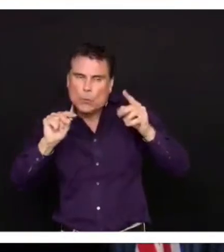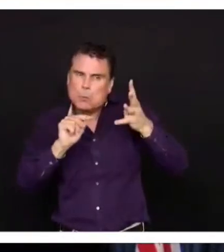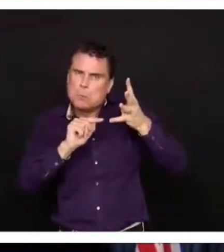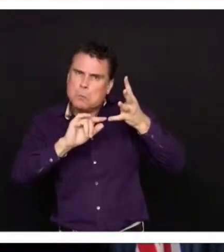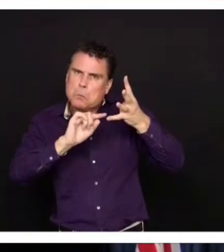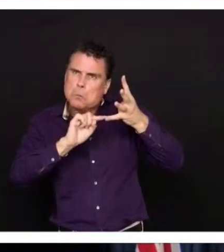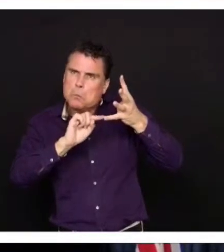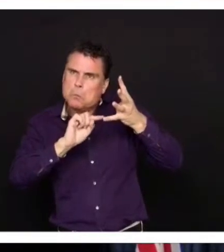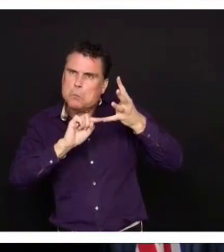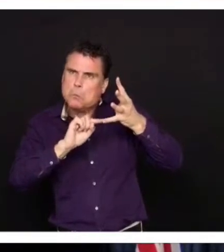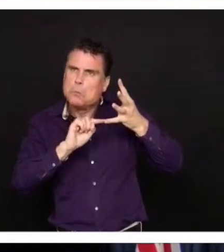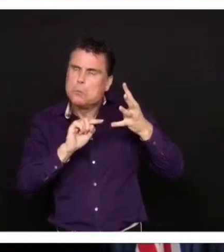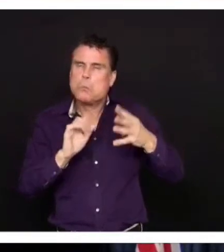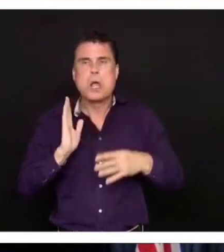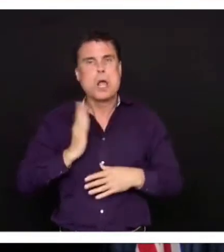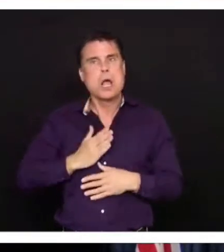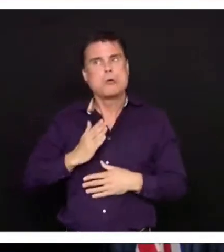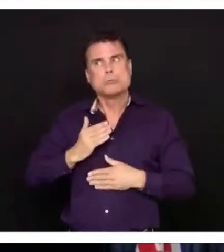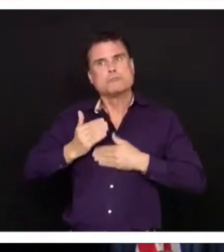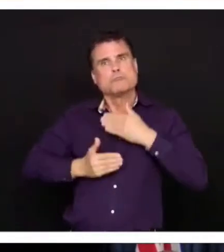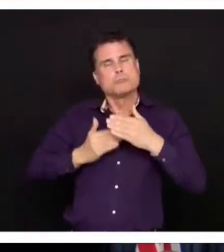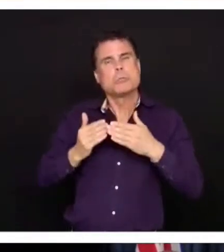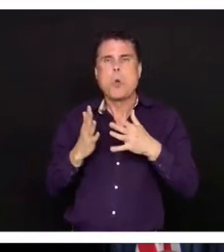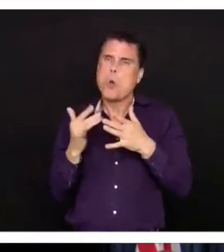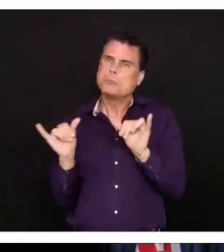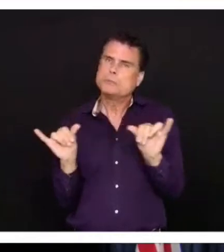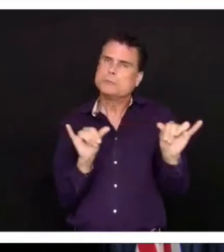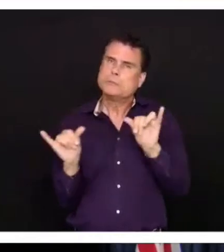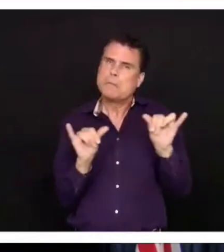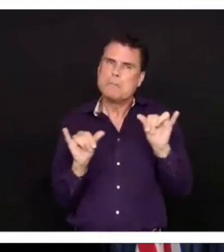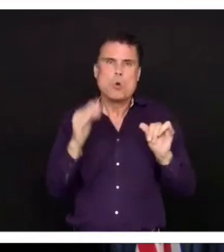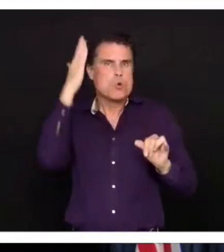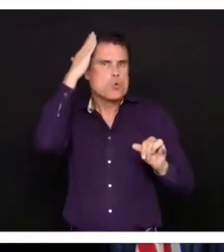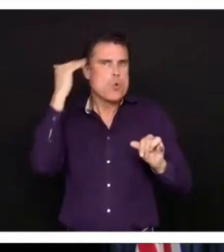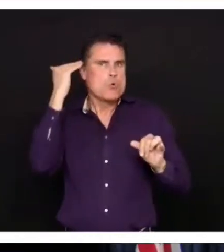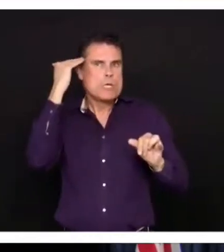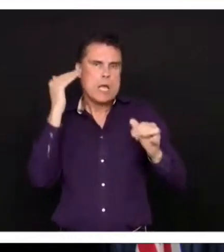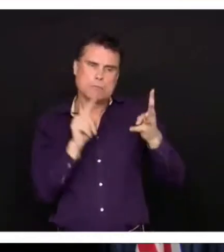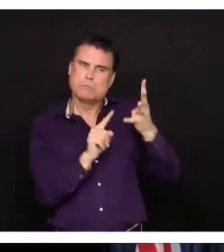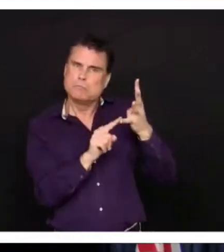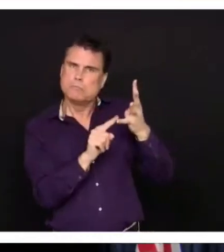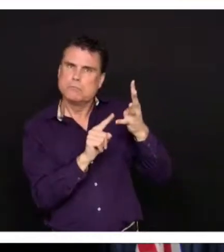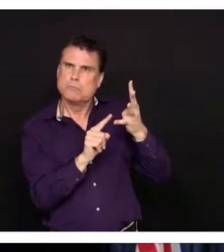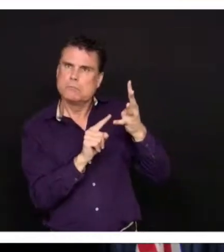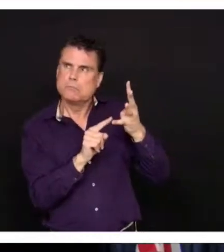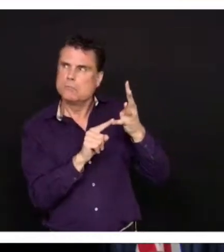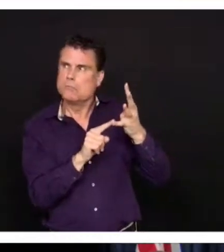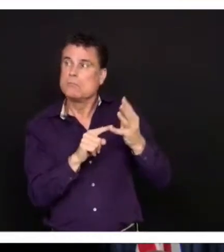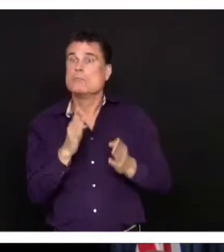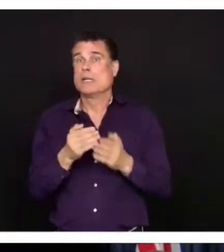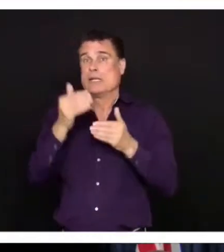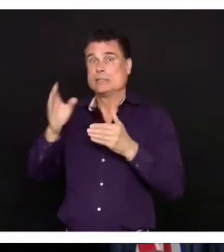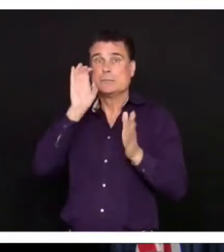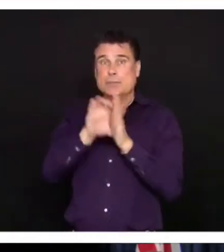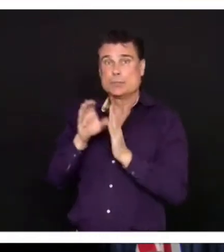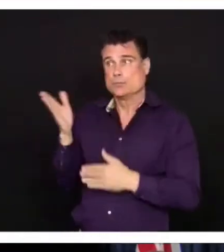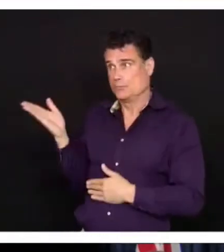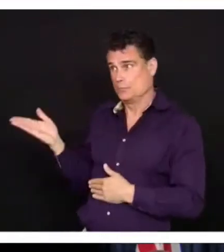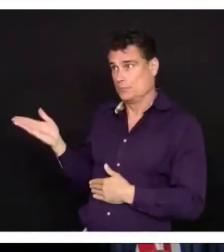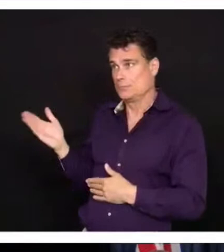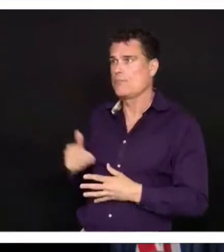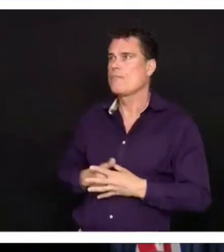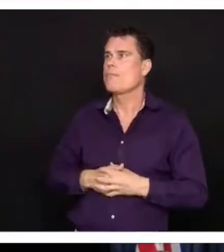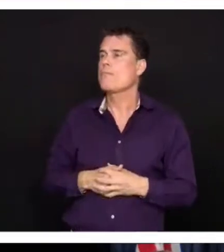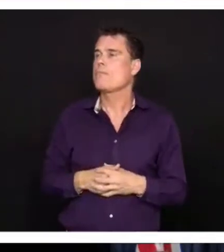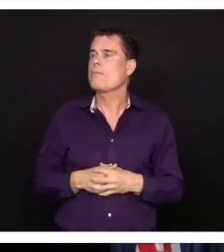that time. Again, you'll see there's one difference between this and the previous chart. We did 2 models for Italy. There had been a lot of